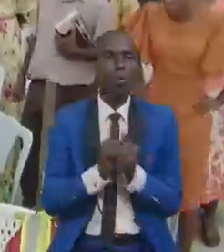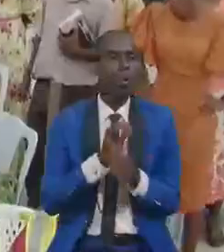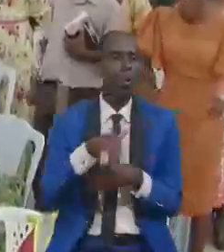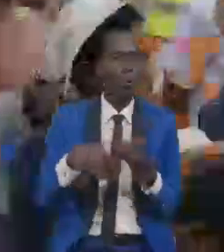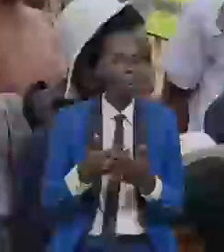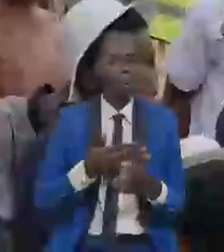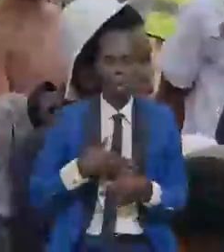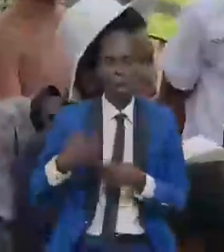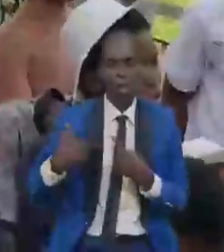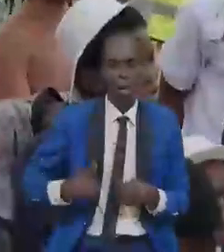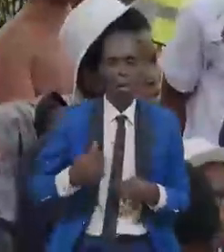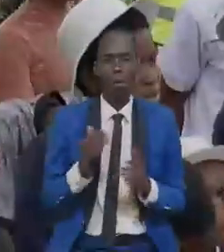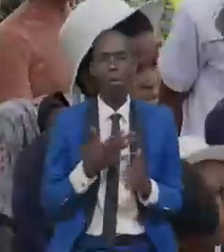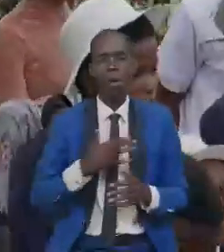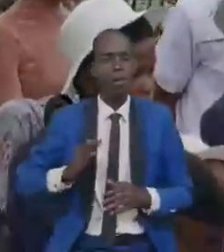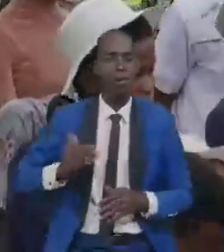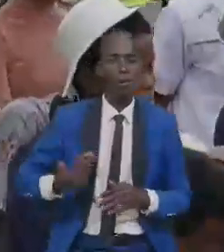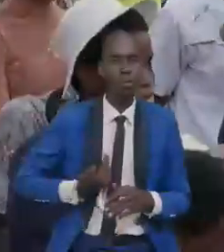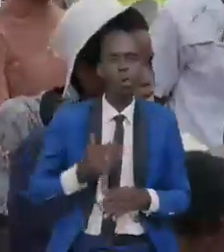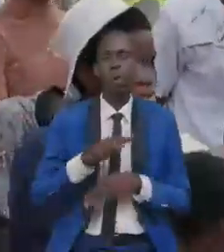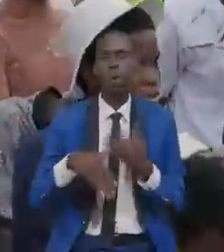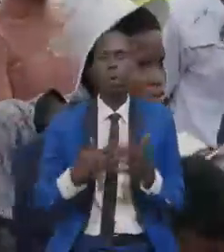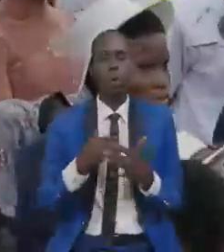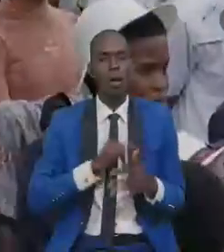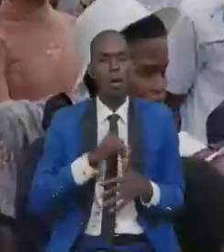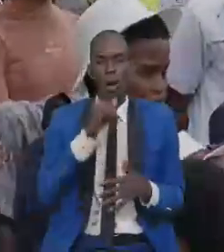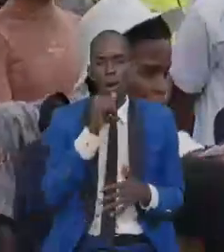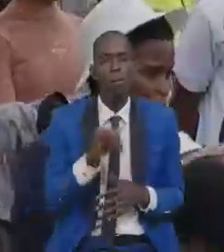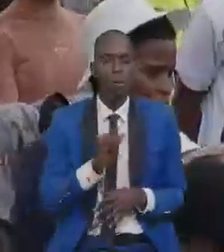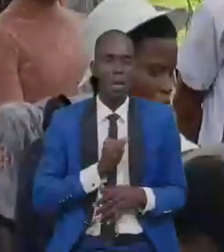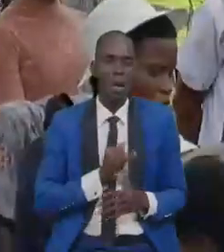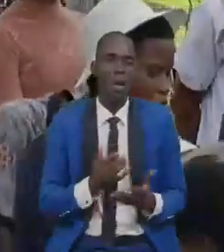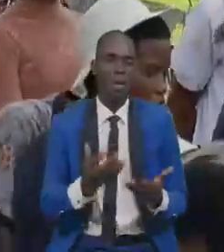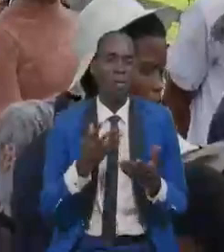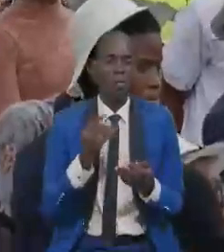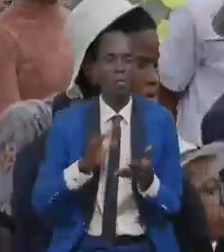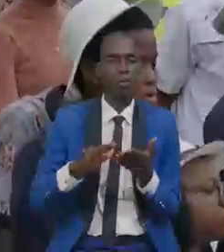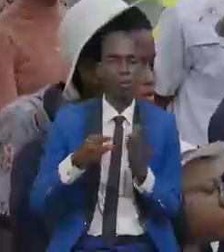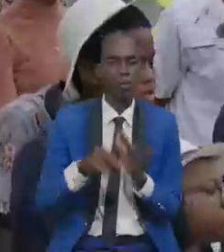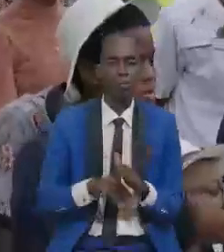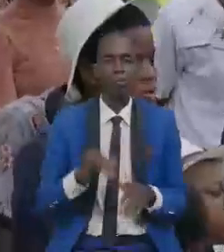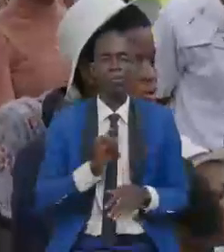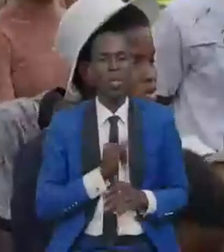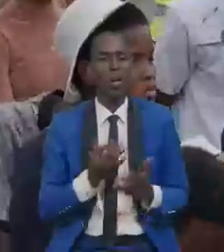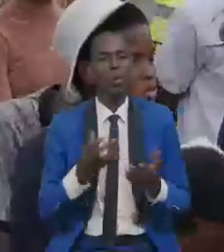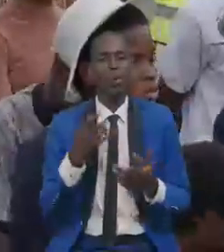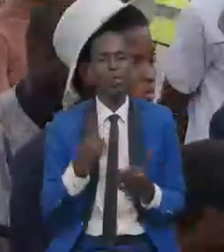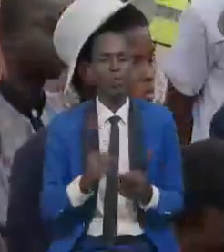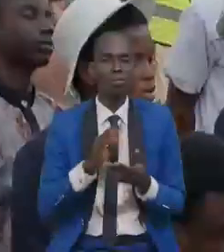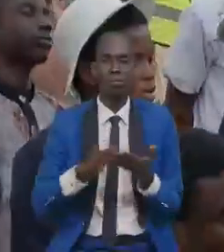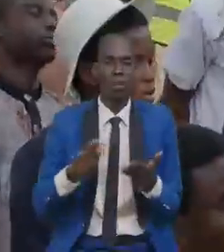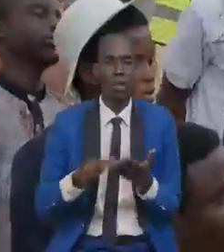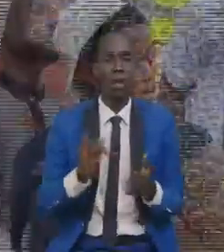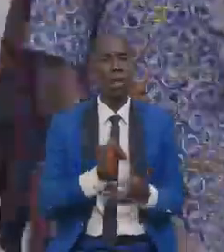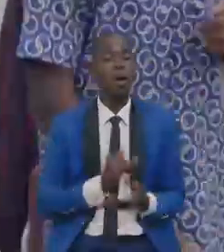my soul, with all my being, I want the forgiveness. I want the pardon. I